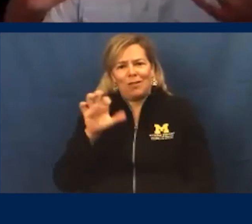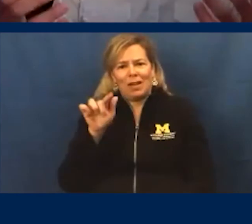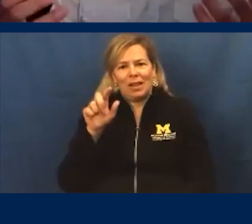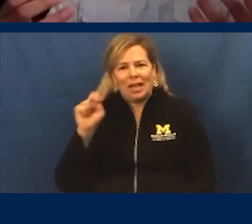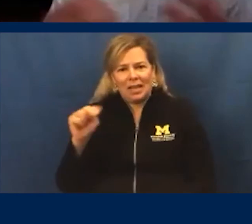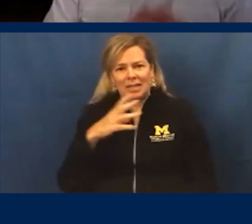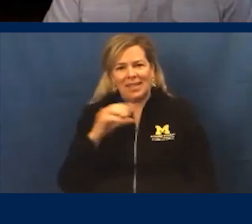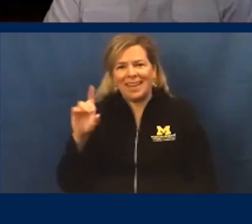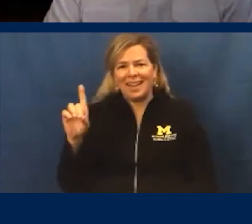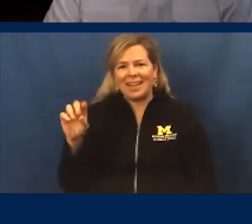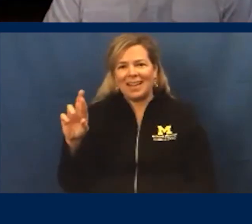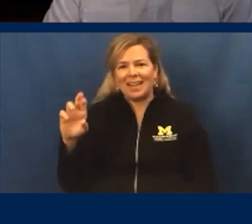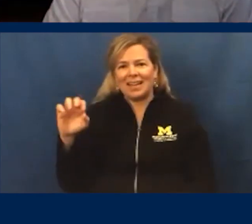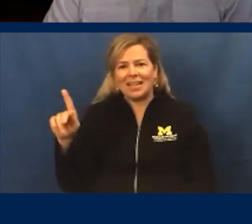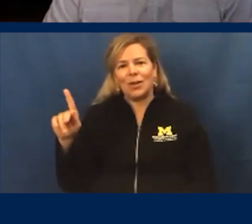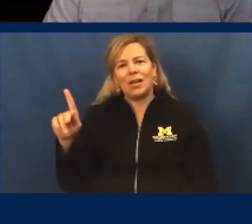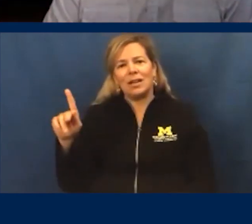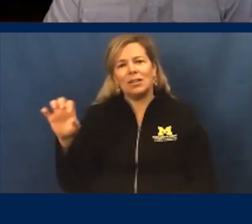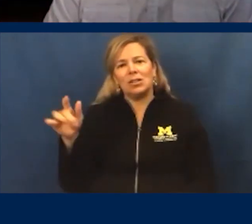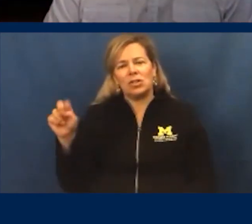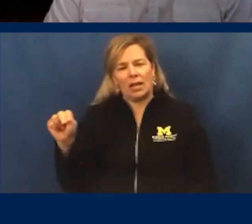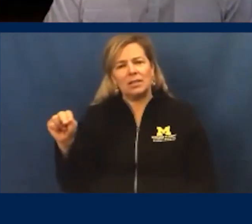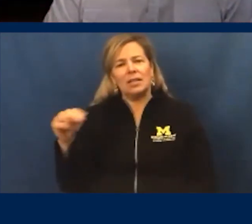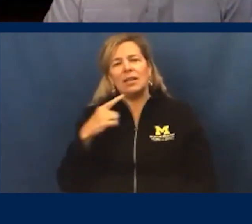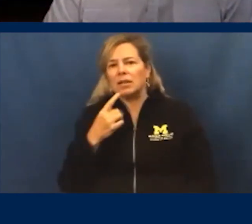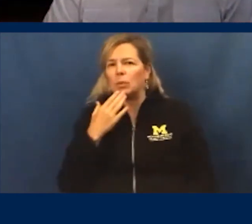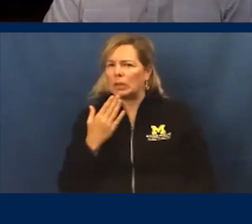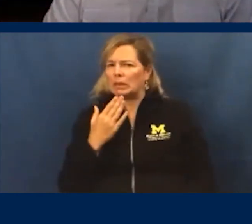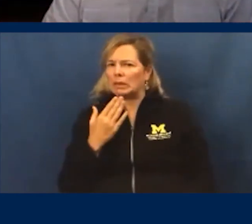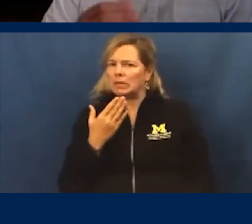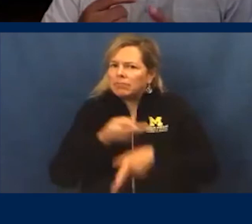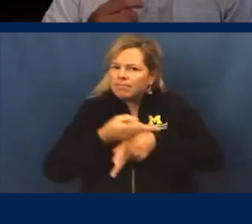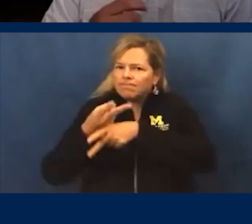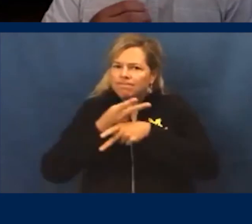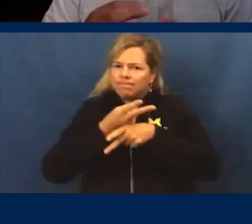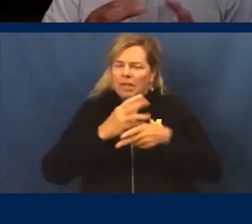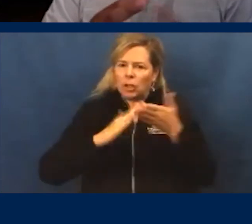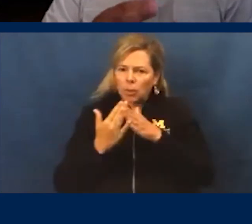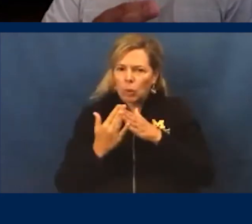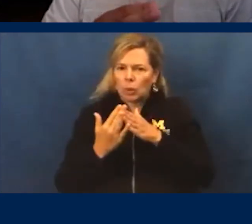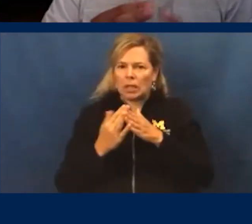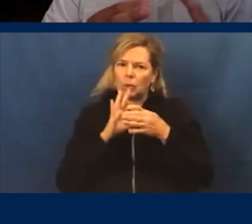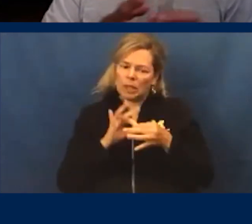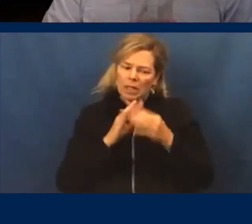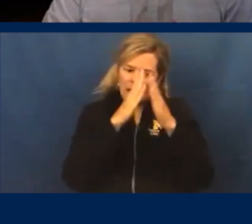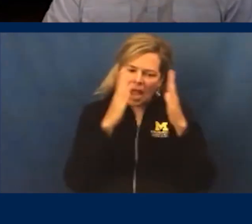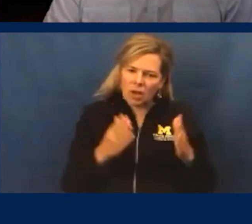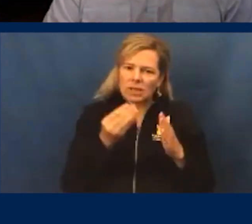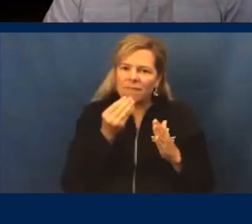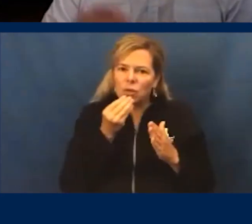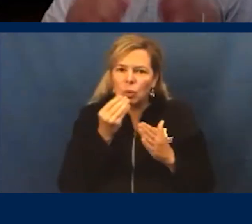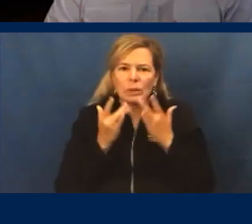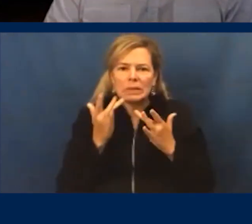that people were being taken care of and their needs were being met around issues of housing insecurity, food insecurity,